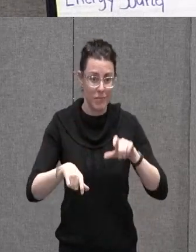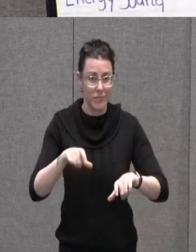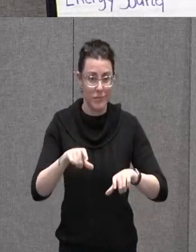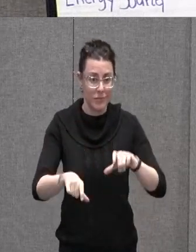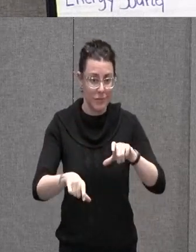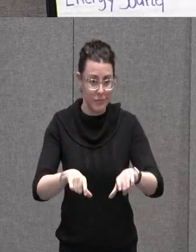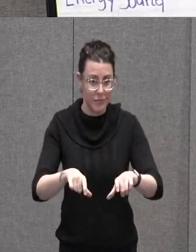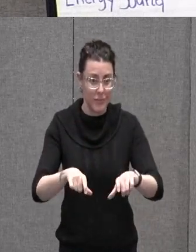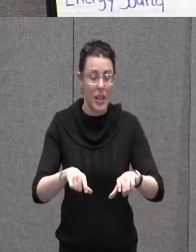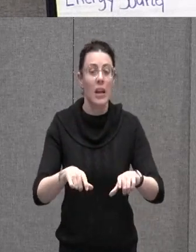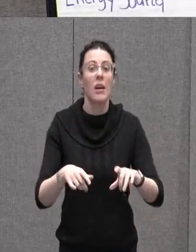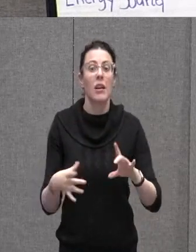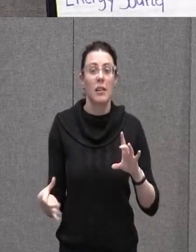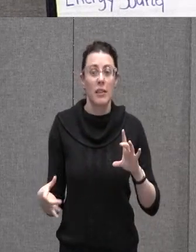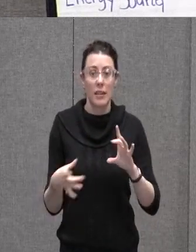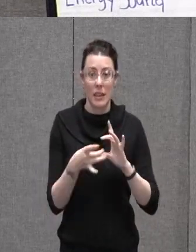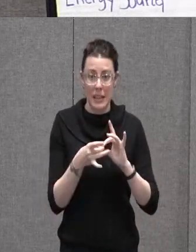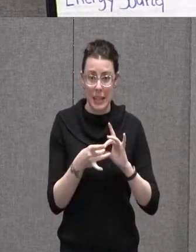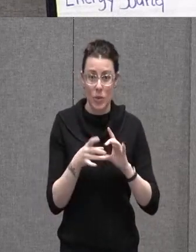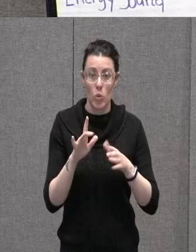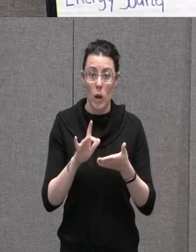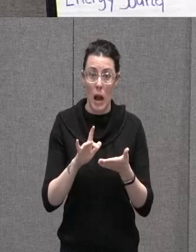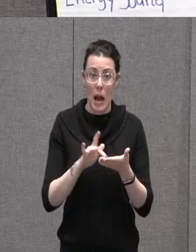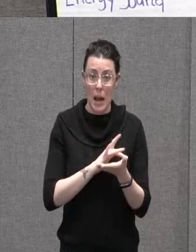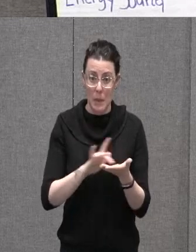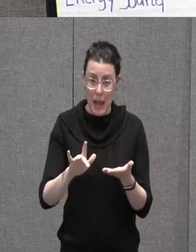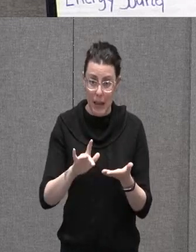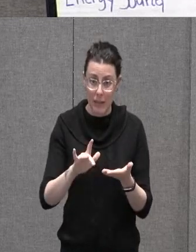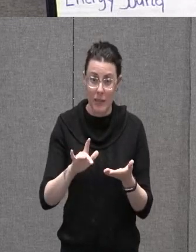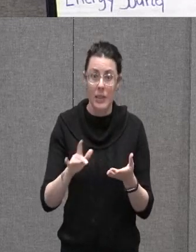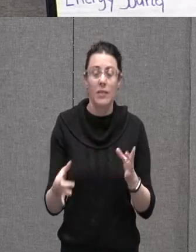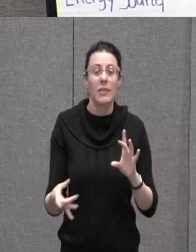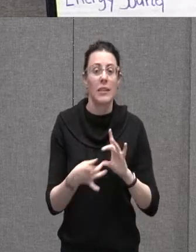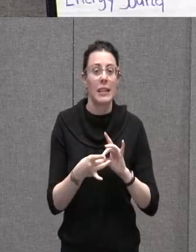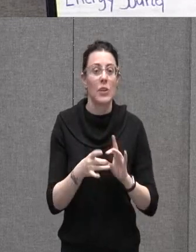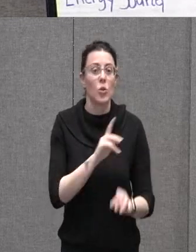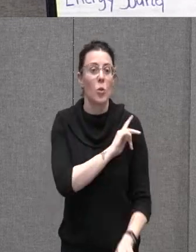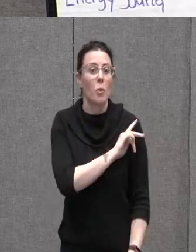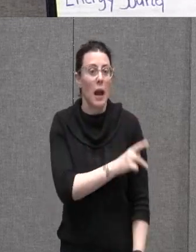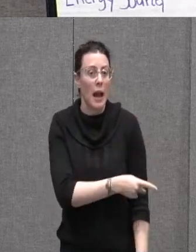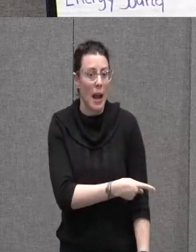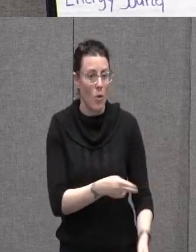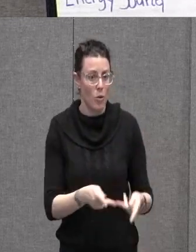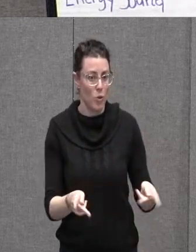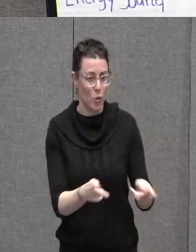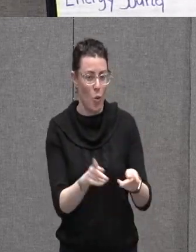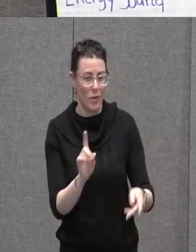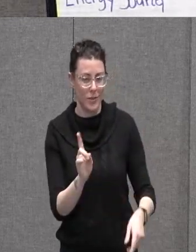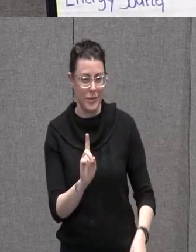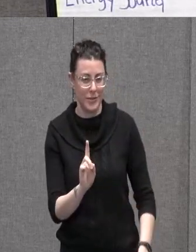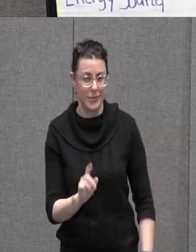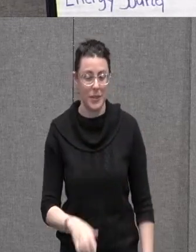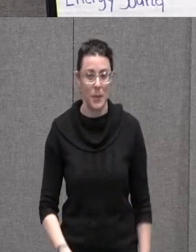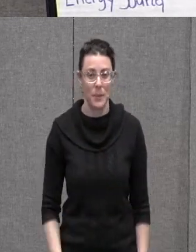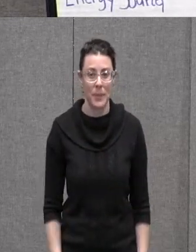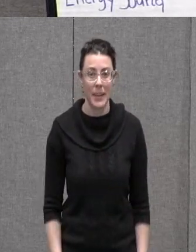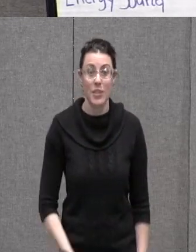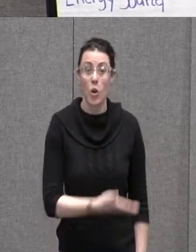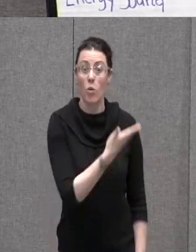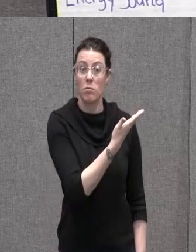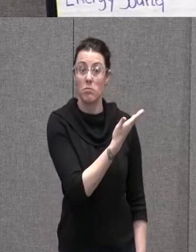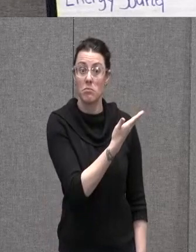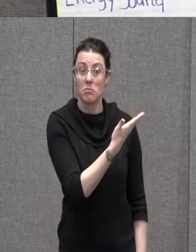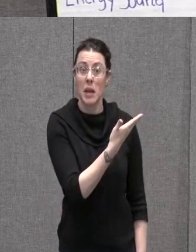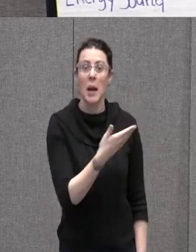source. We need this. Okay, we need power sources. Yes. Okay. So this is a mind map of how